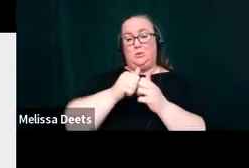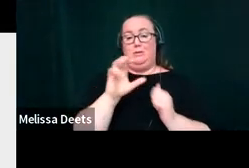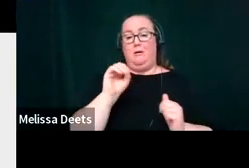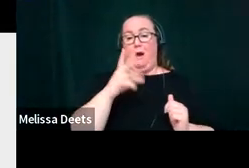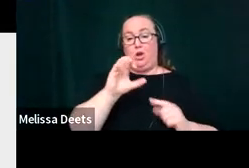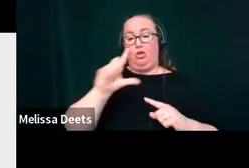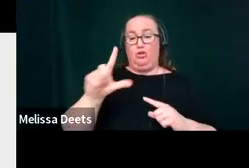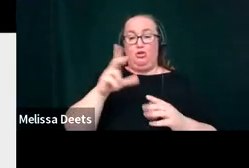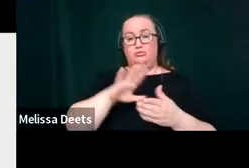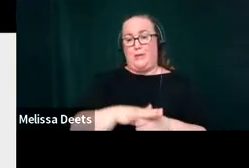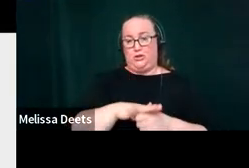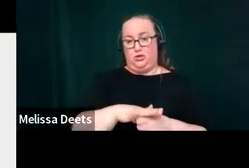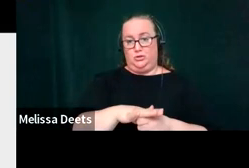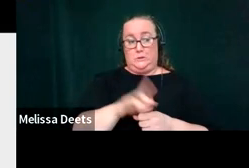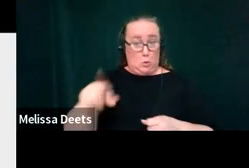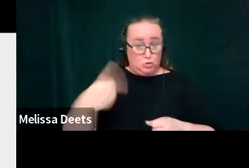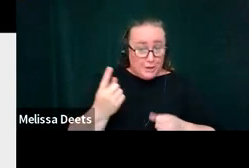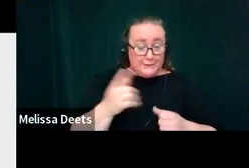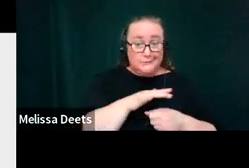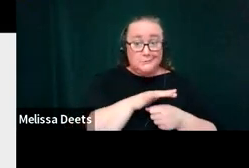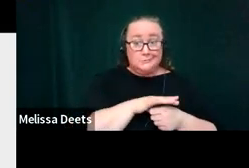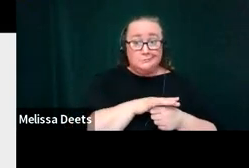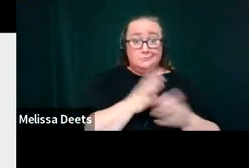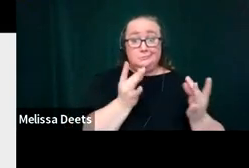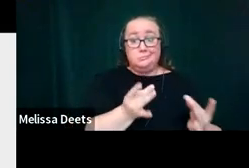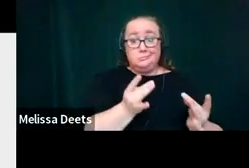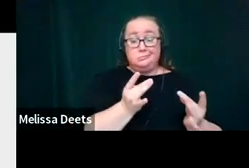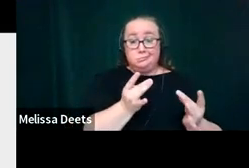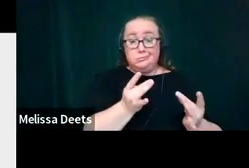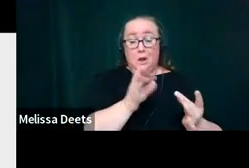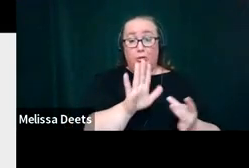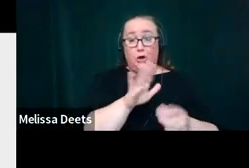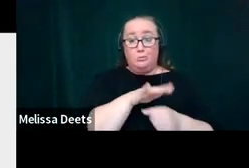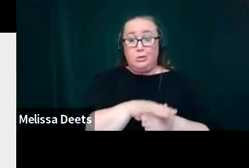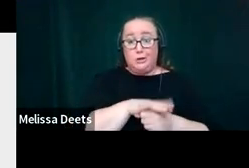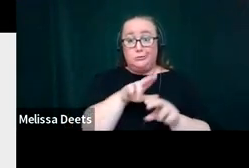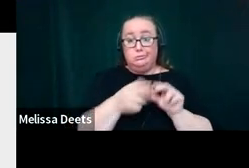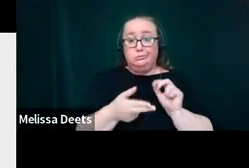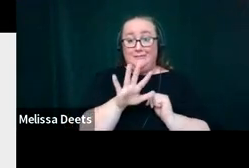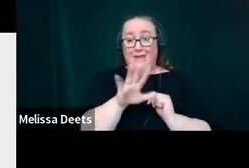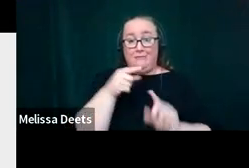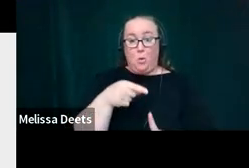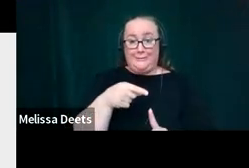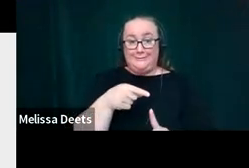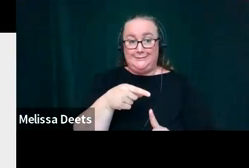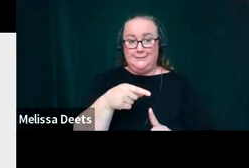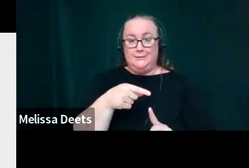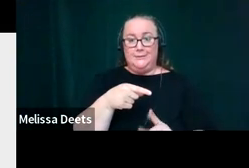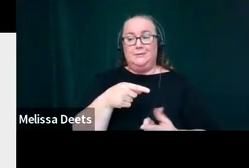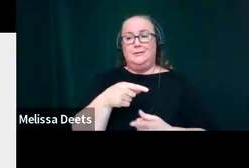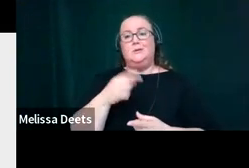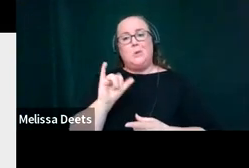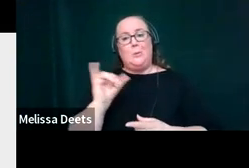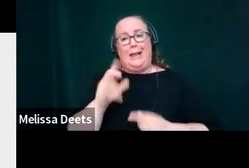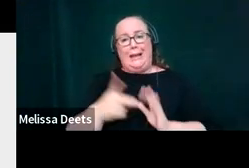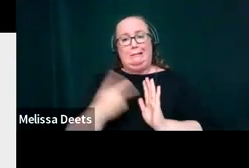So just by meditation, they were able to bring their pressure down by 5 points. This is about the same as an additional eye drop is able to bring their pressure down.